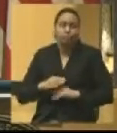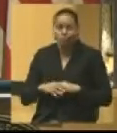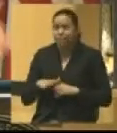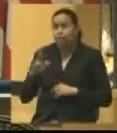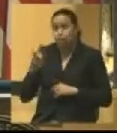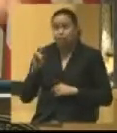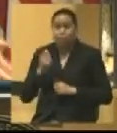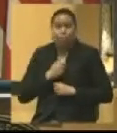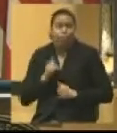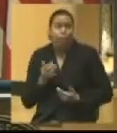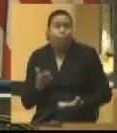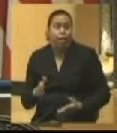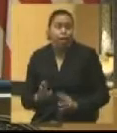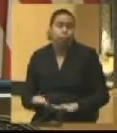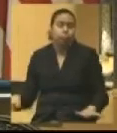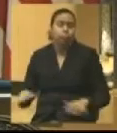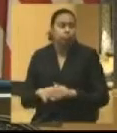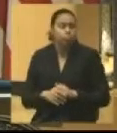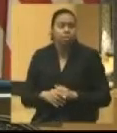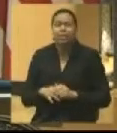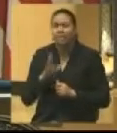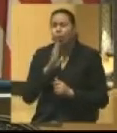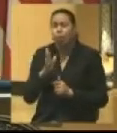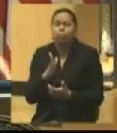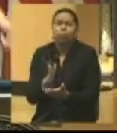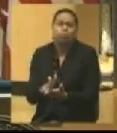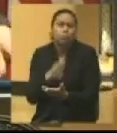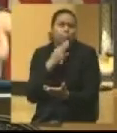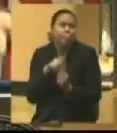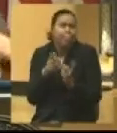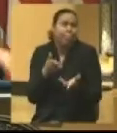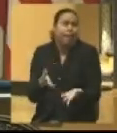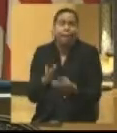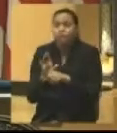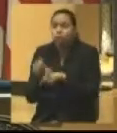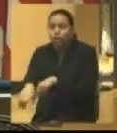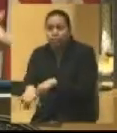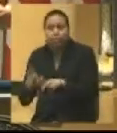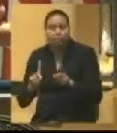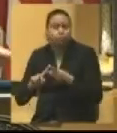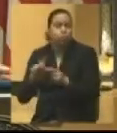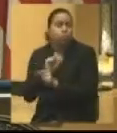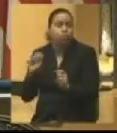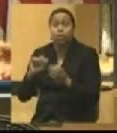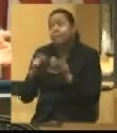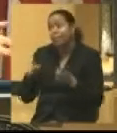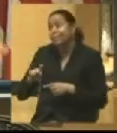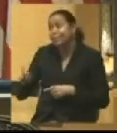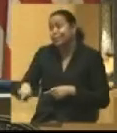the Union Army is still there. It's being rapidly demobilized, but it's there on the ground. forcing emancipation. That's what happens in Texas,